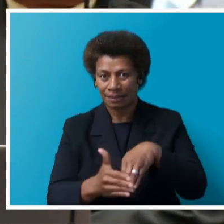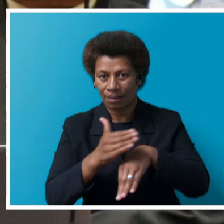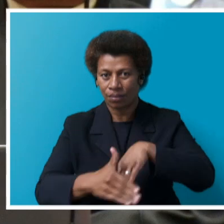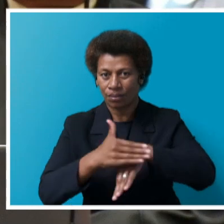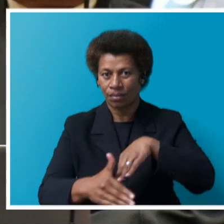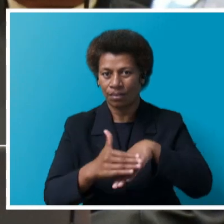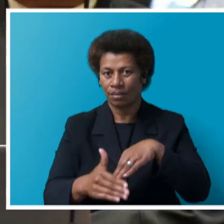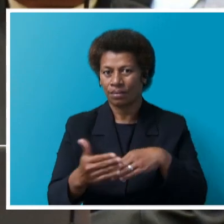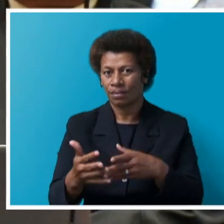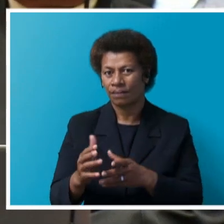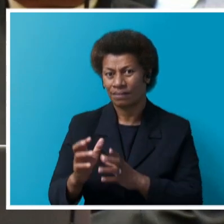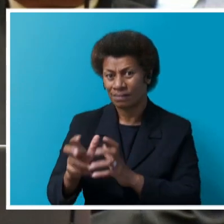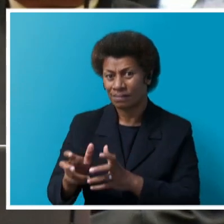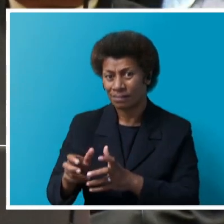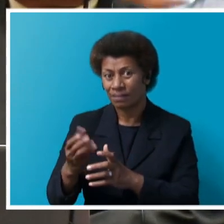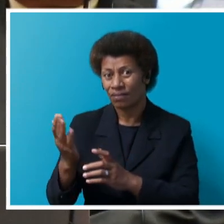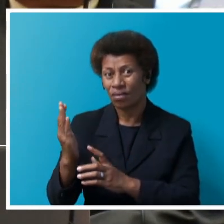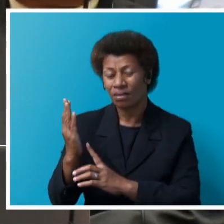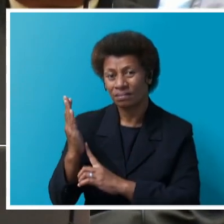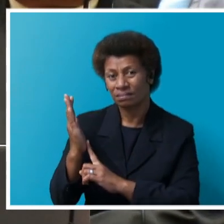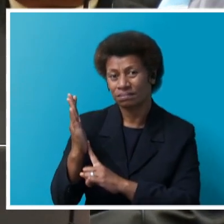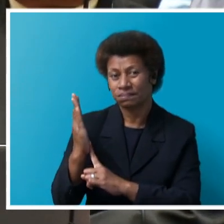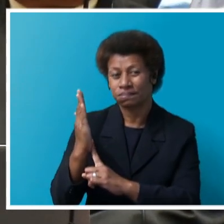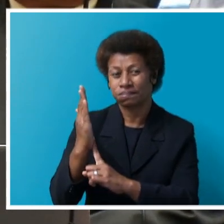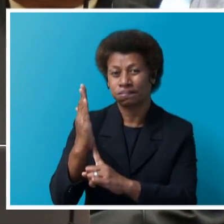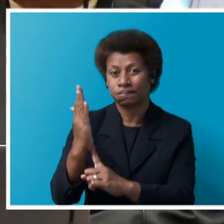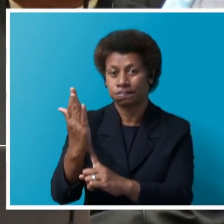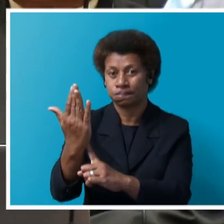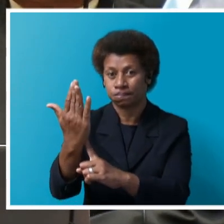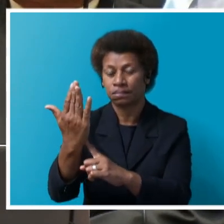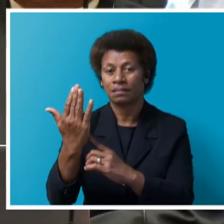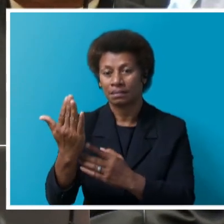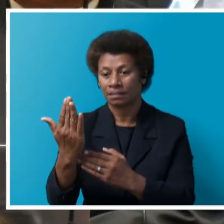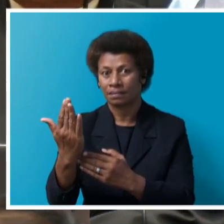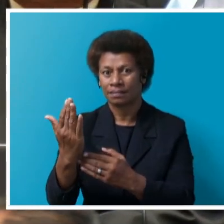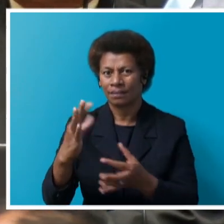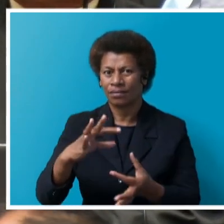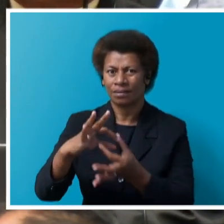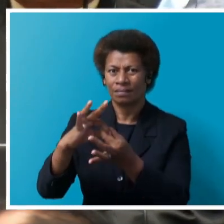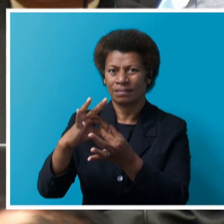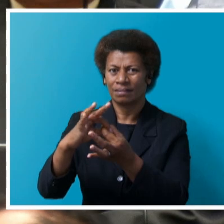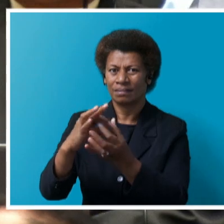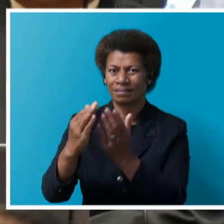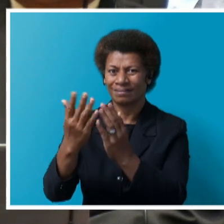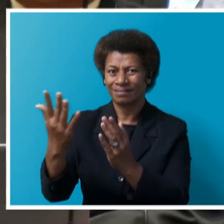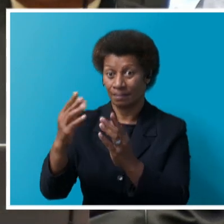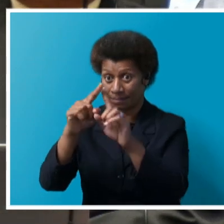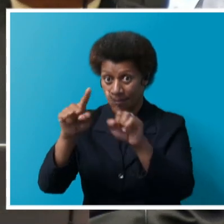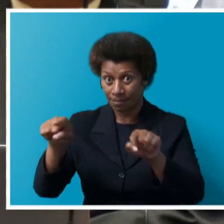an integral part of the nrua, the traditional Fijian canoe that connects the mast to the main boom and secures the